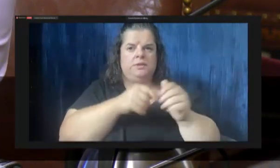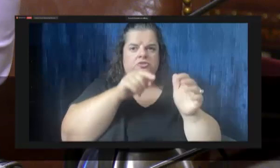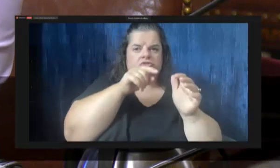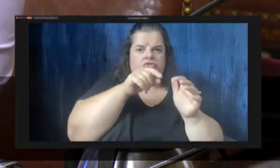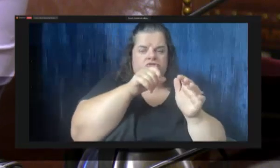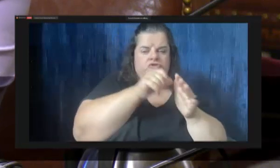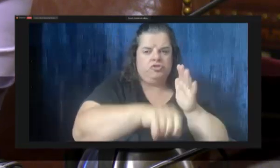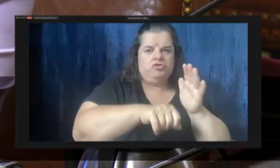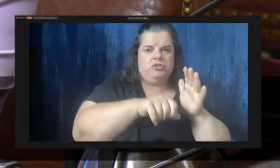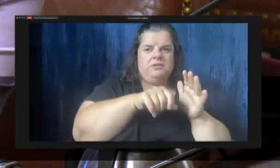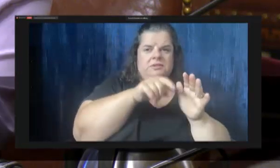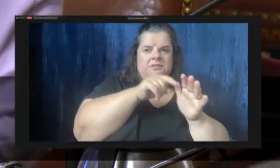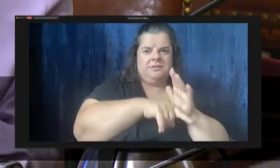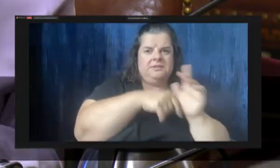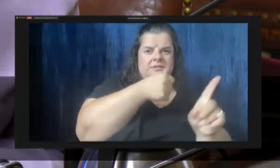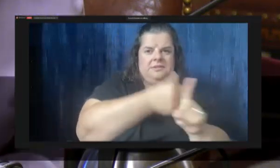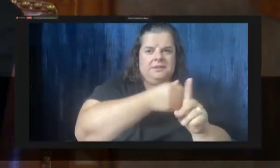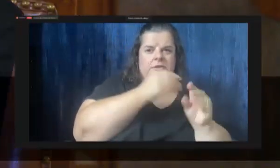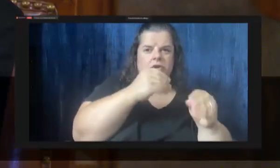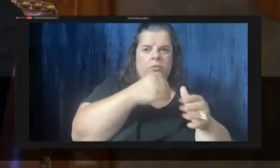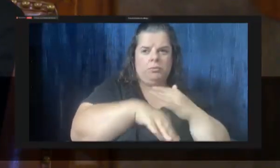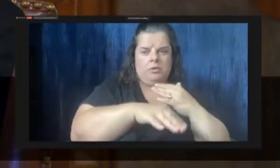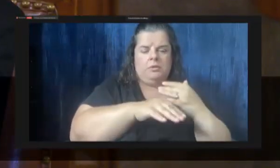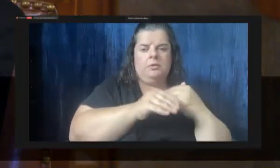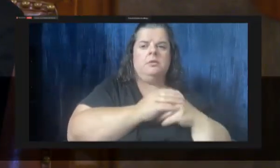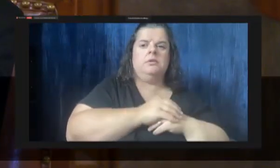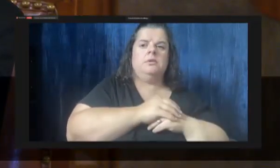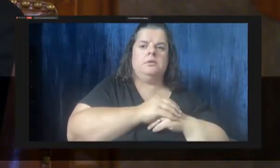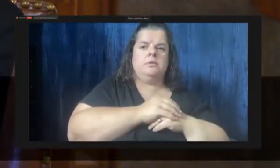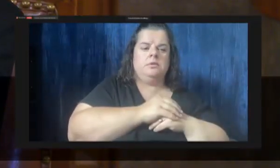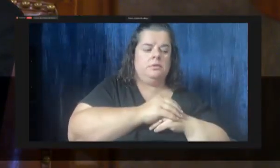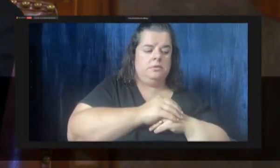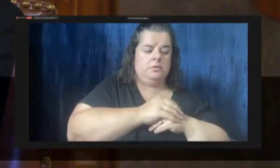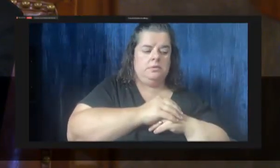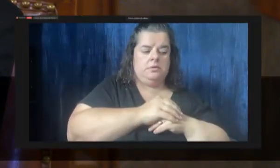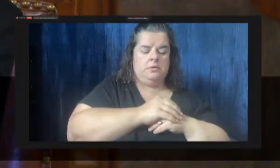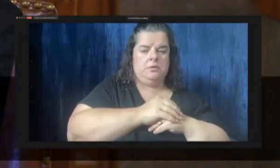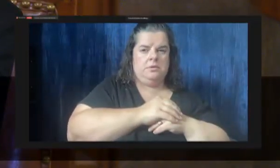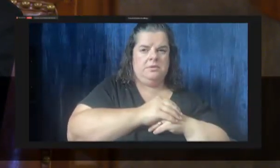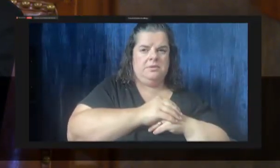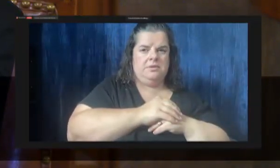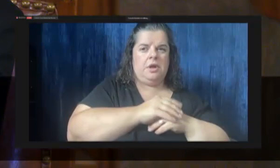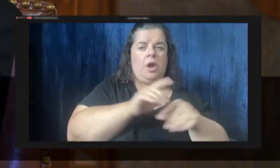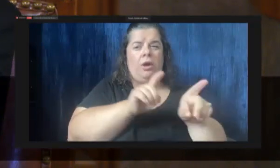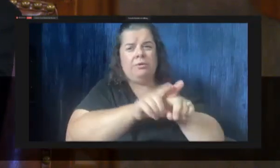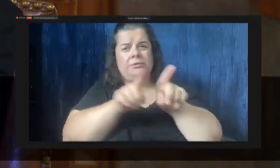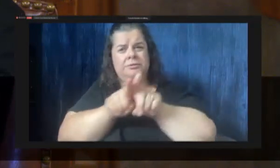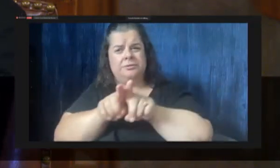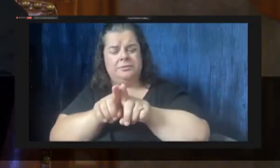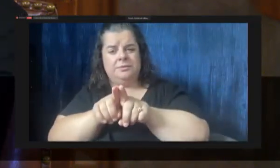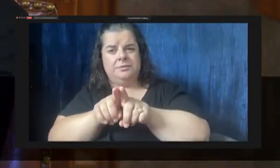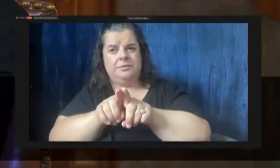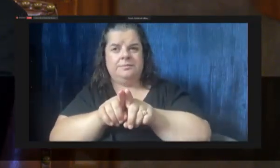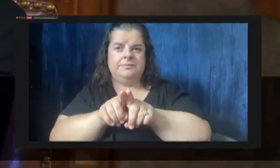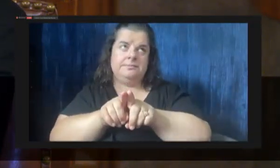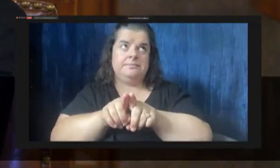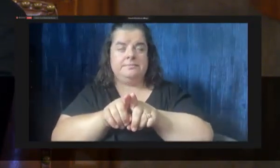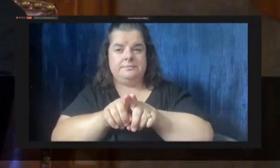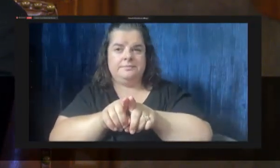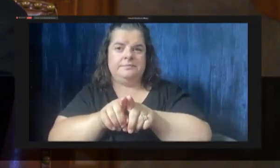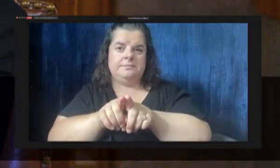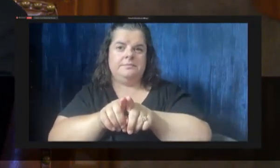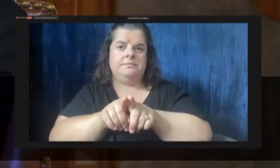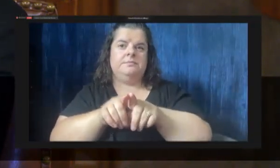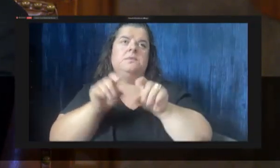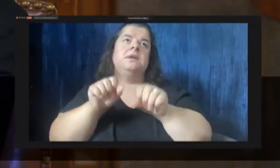It's about $1,500 a deer. Okay, and then also just to address, so I did, I mean, well, and we can do, and